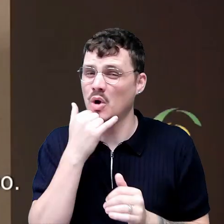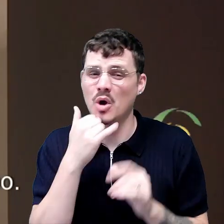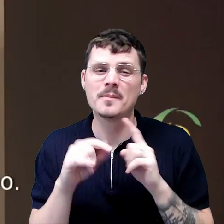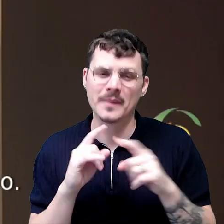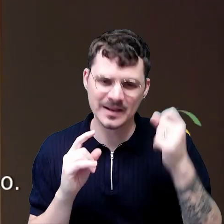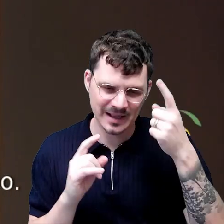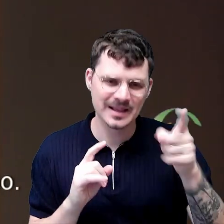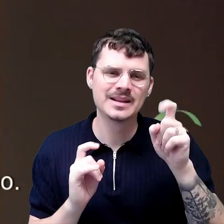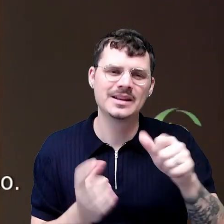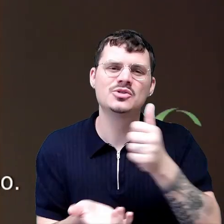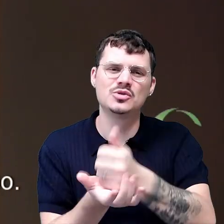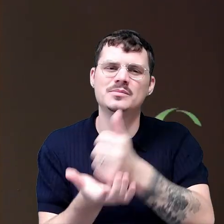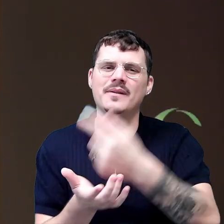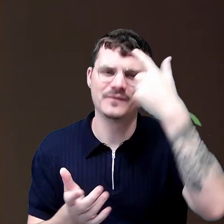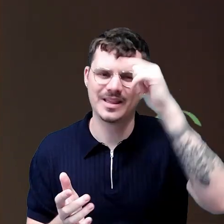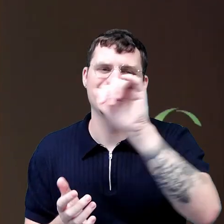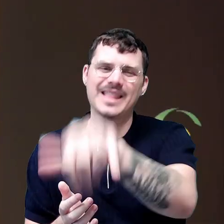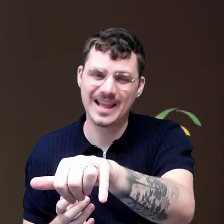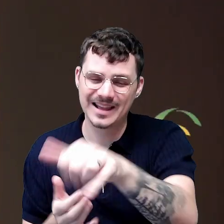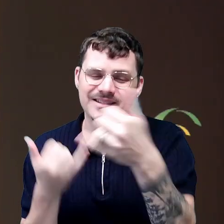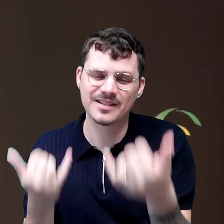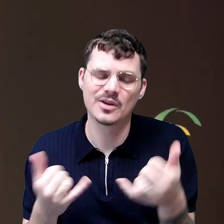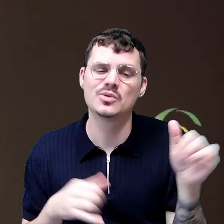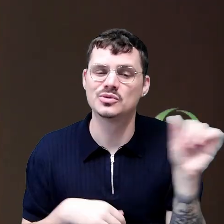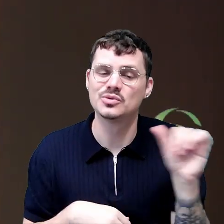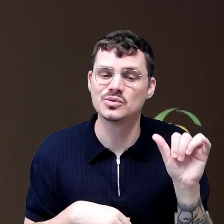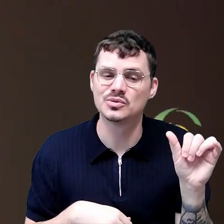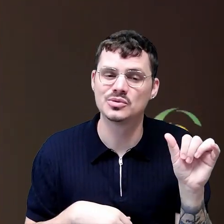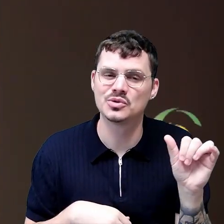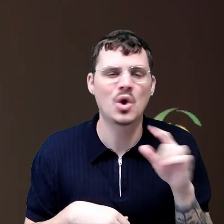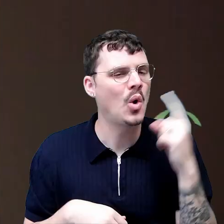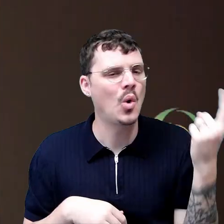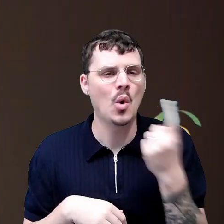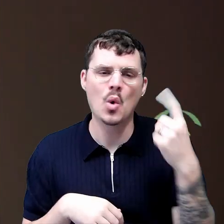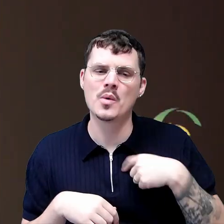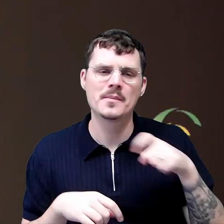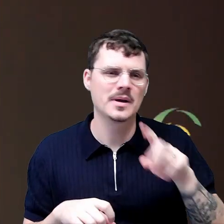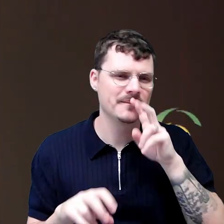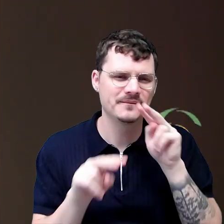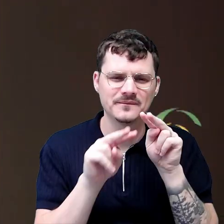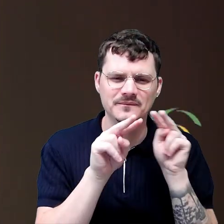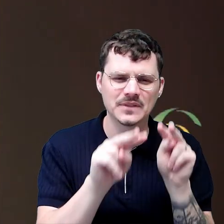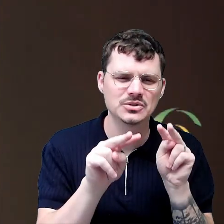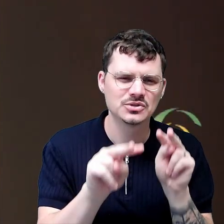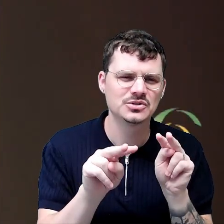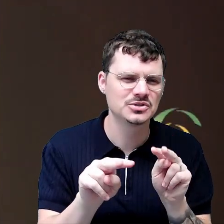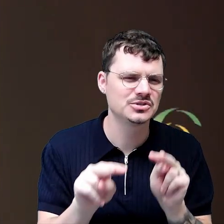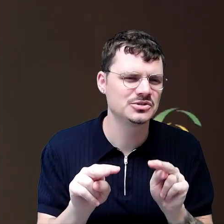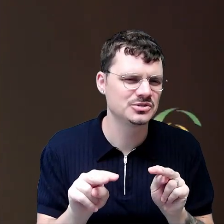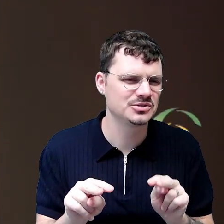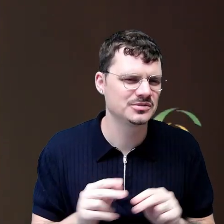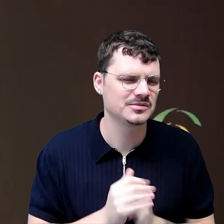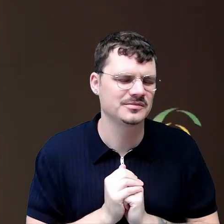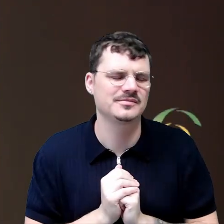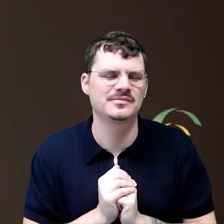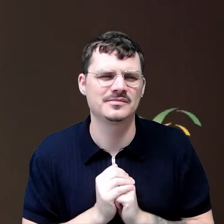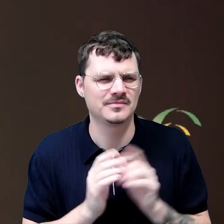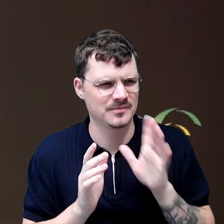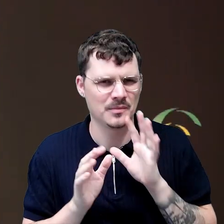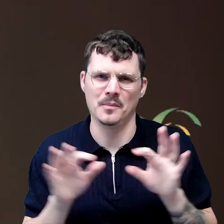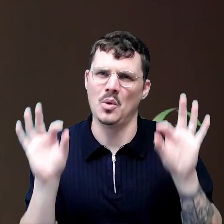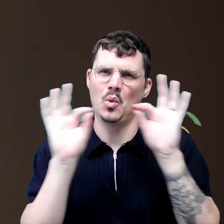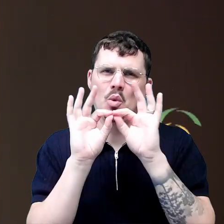but he's going to need treatment for that too. So always vigilant. Is that like the motto of some important